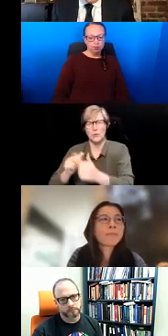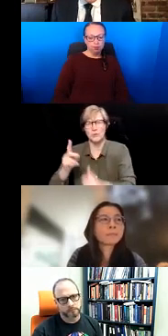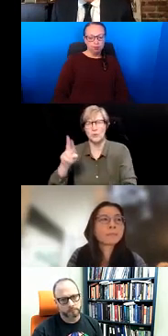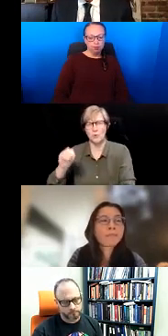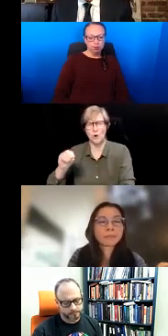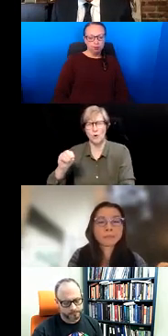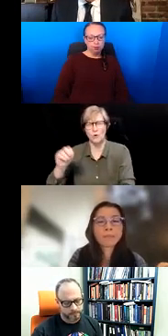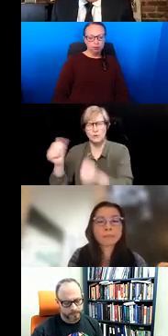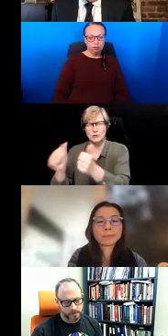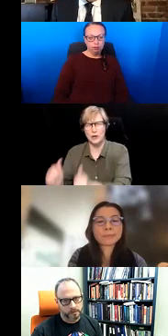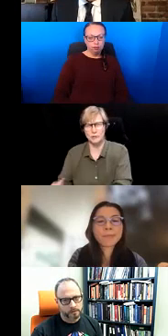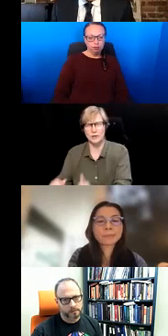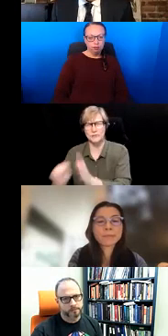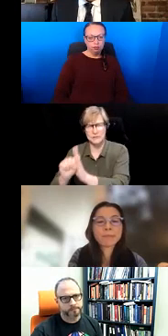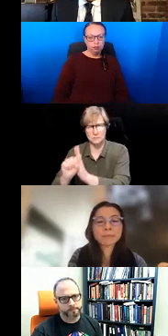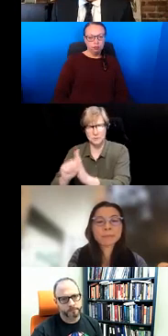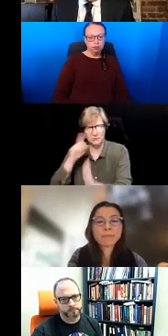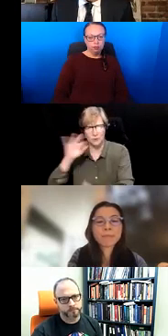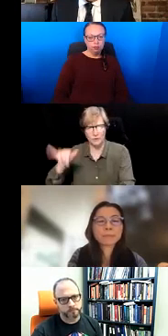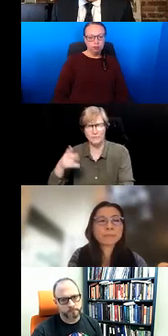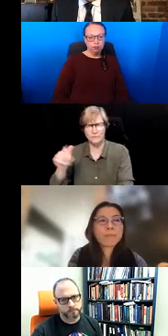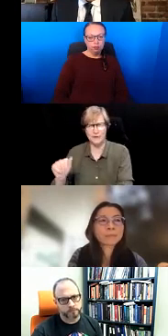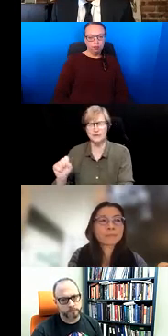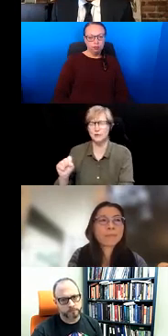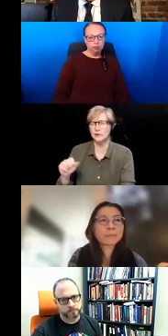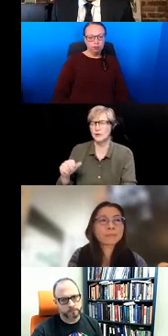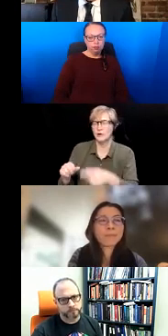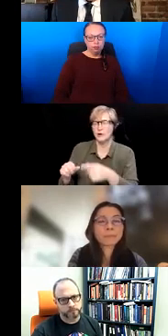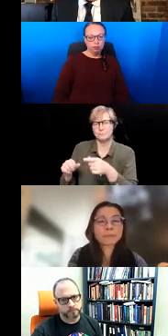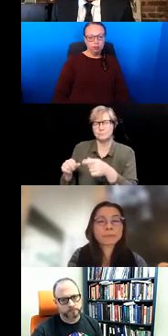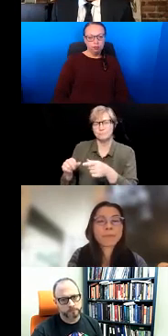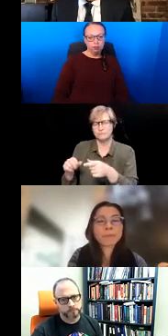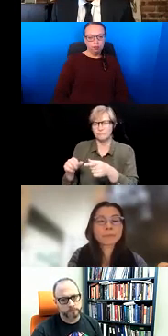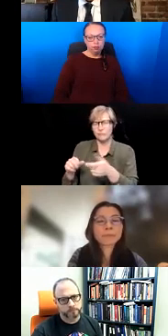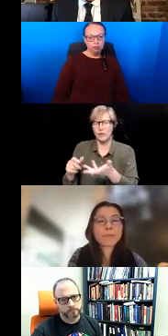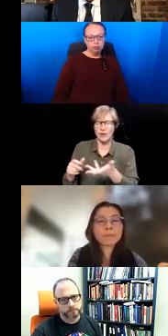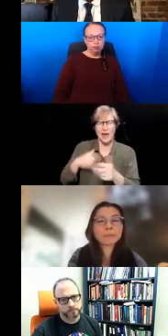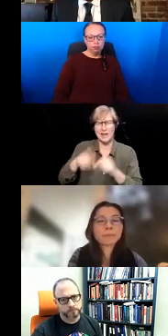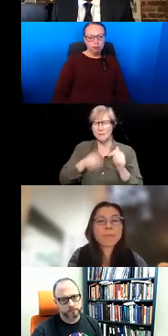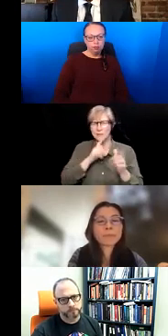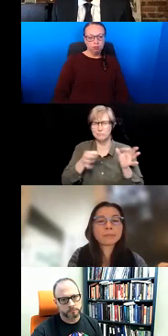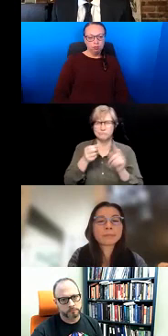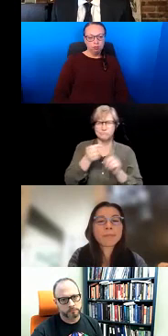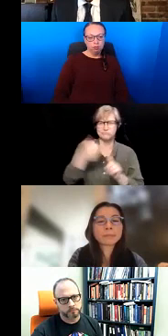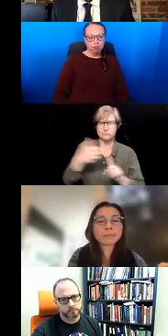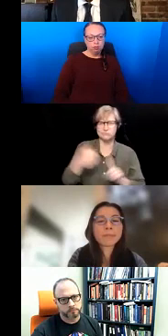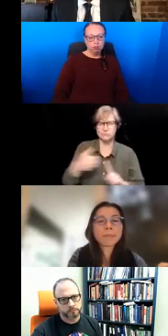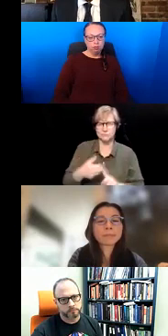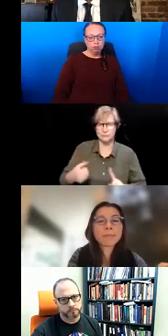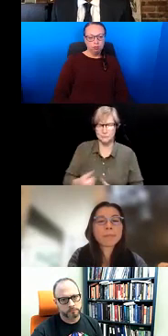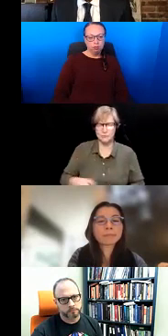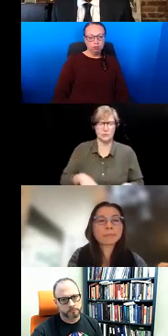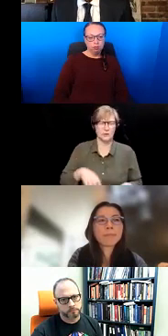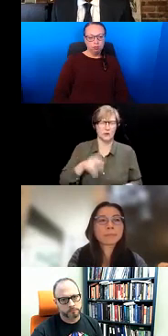don't think time permits me to go through a prolonged introduction to the different neurodegenerative syndromes, also termed primary